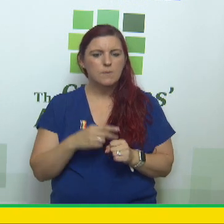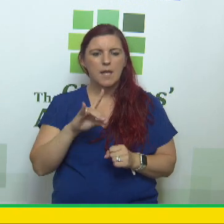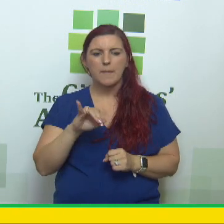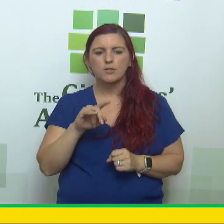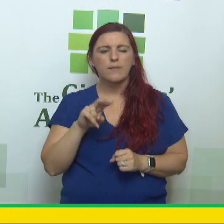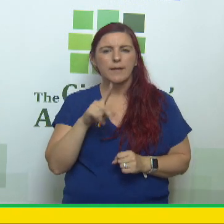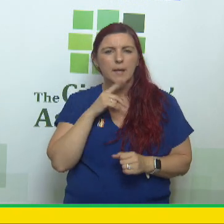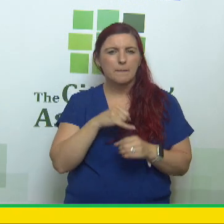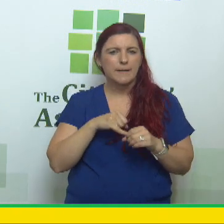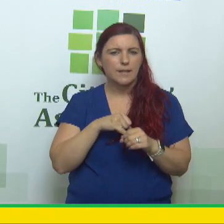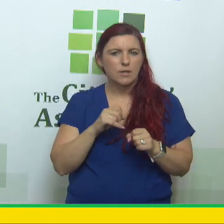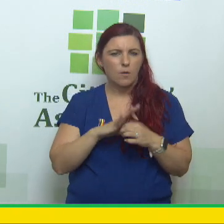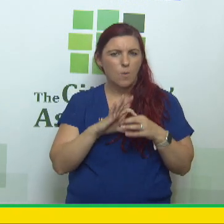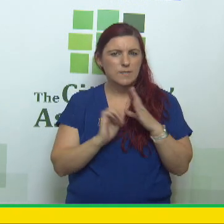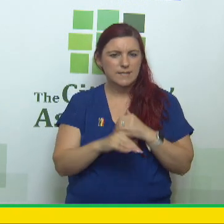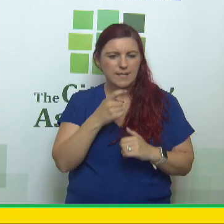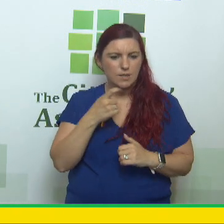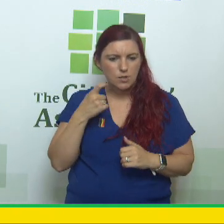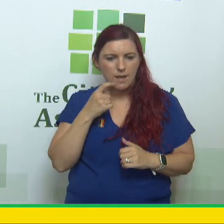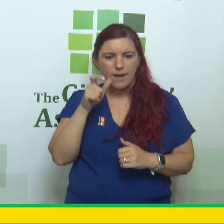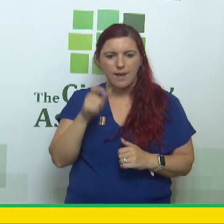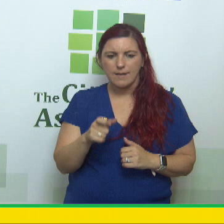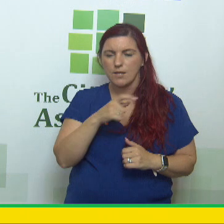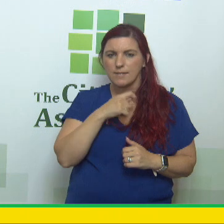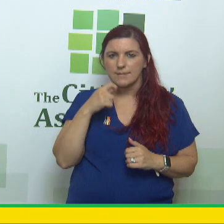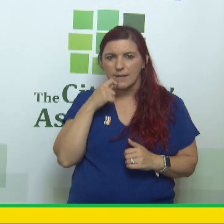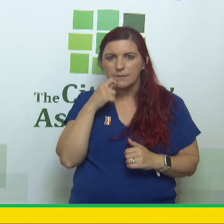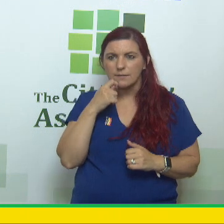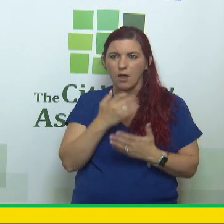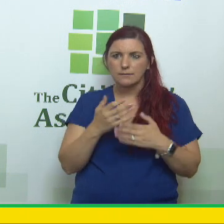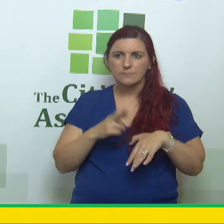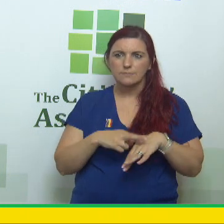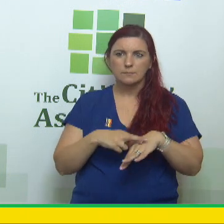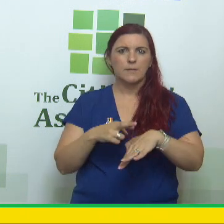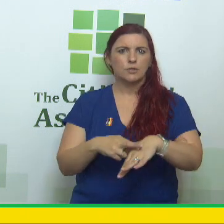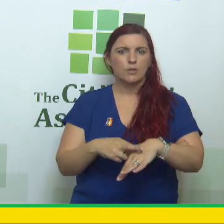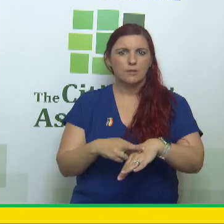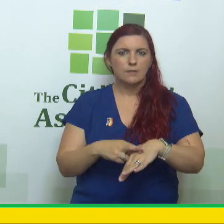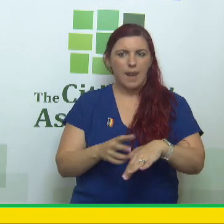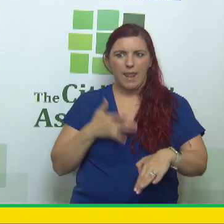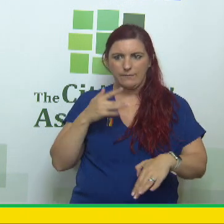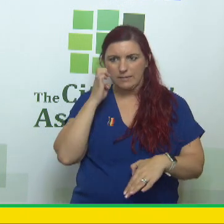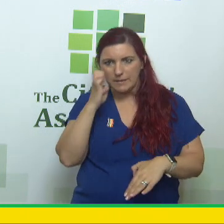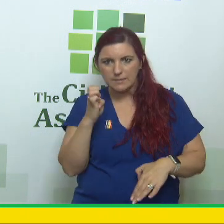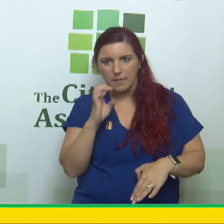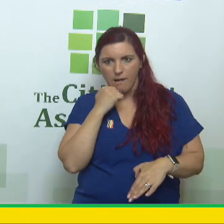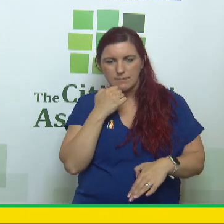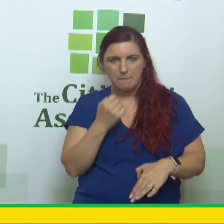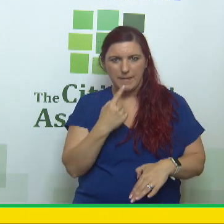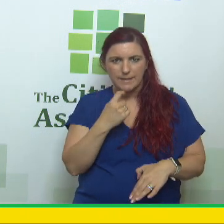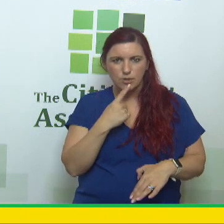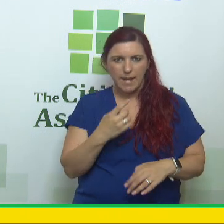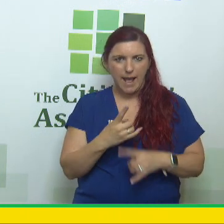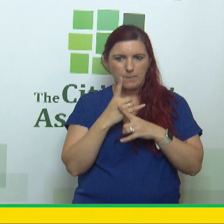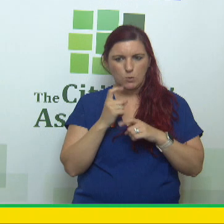in the context of homelessness and addiction, clients had significantly better adherence to medication during periods of stabilising, not necessarily